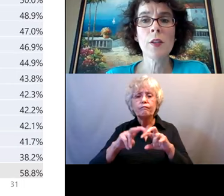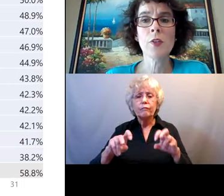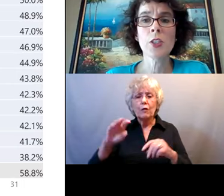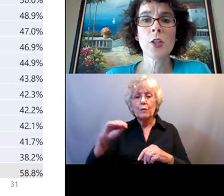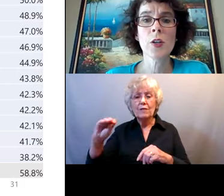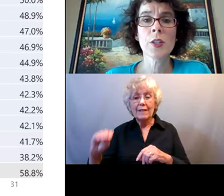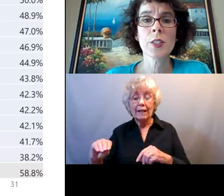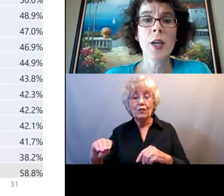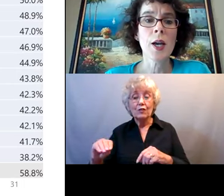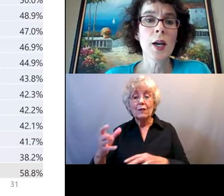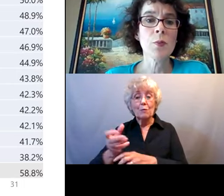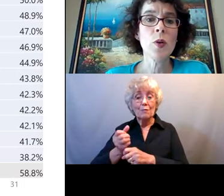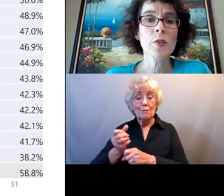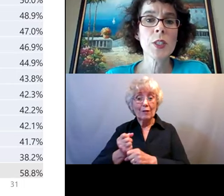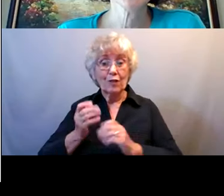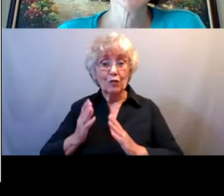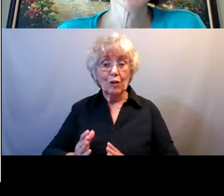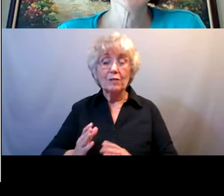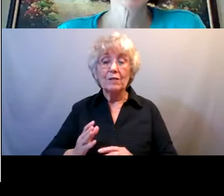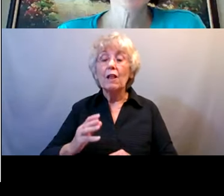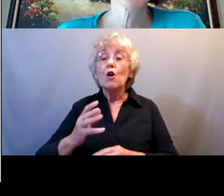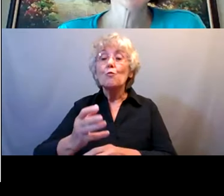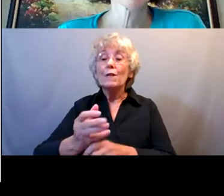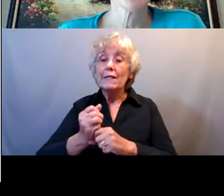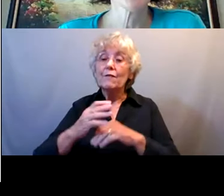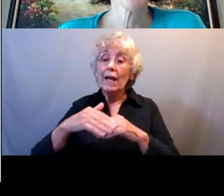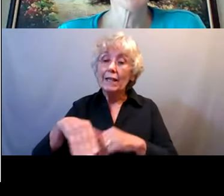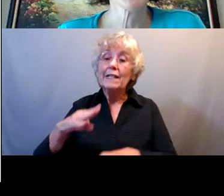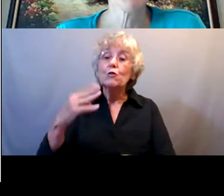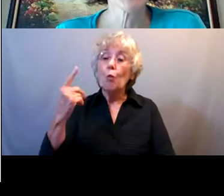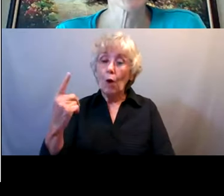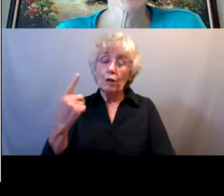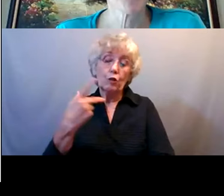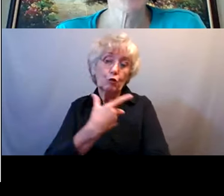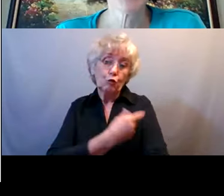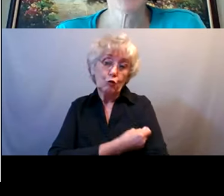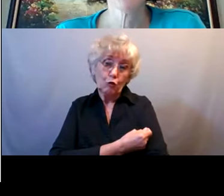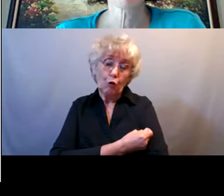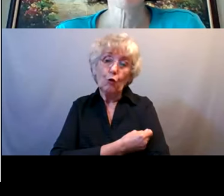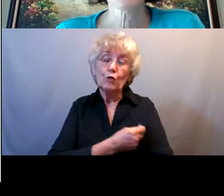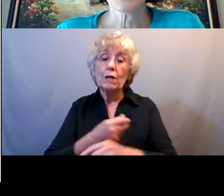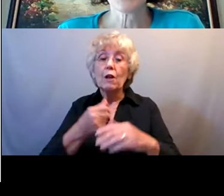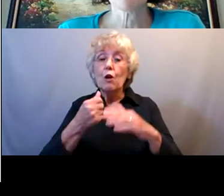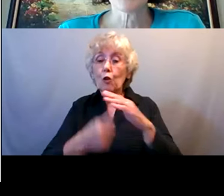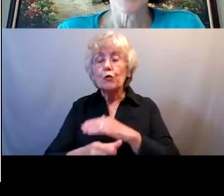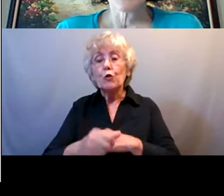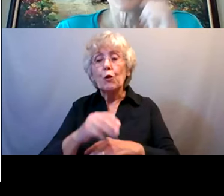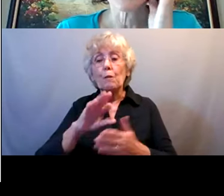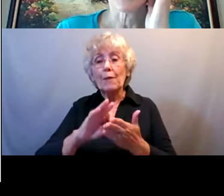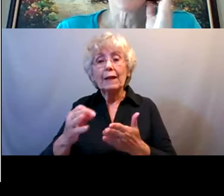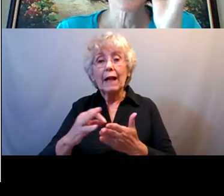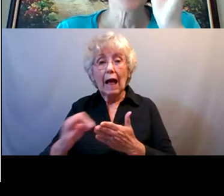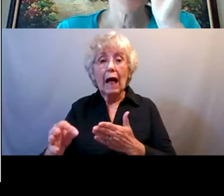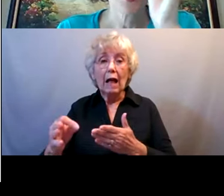our beneficiaries who have received at least one dose by Medi-Cal managed care plan.